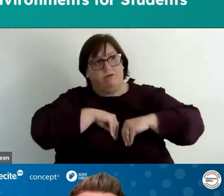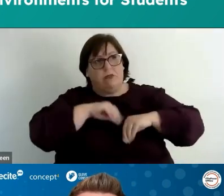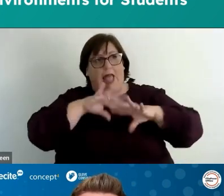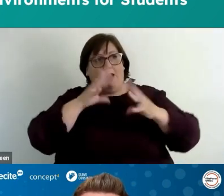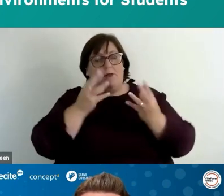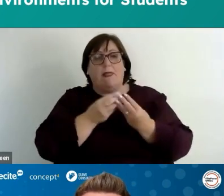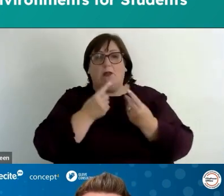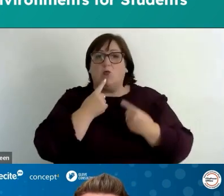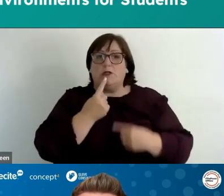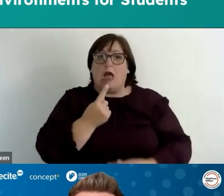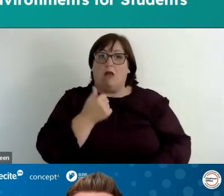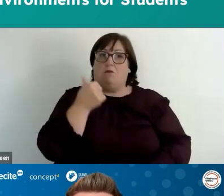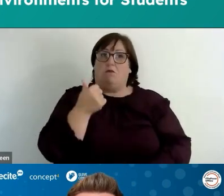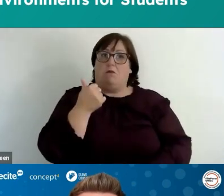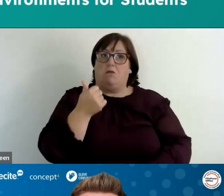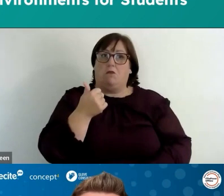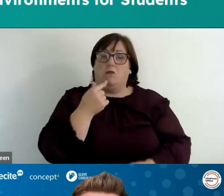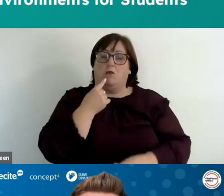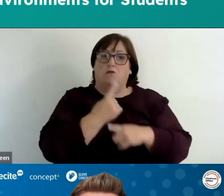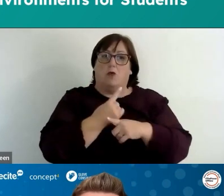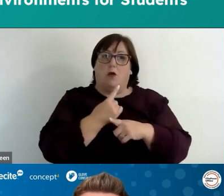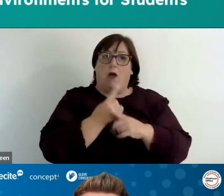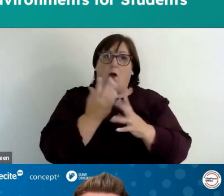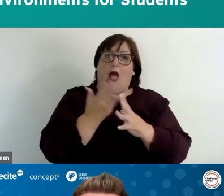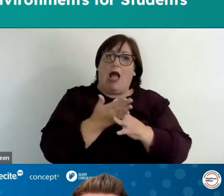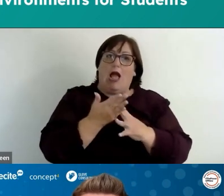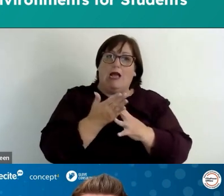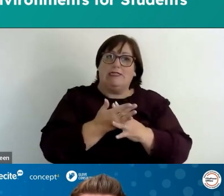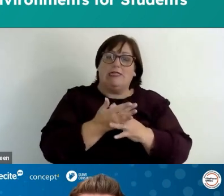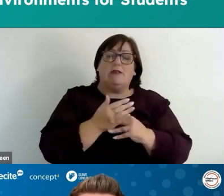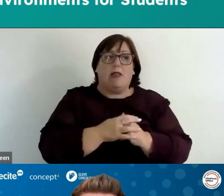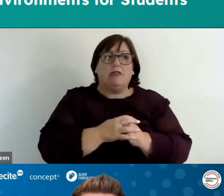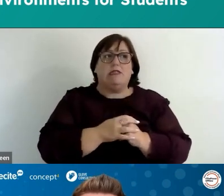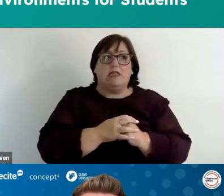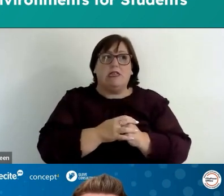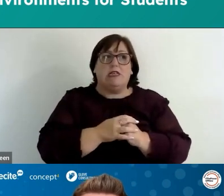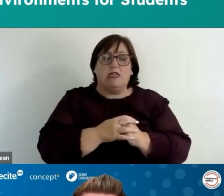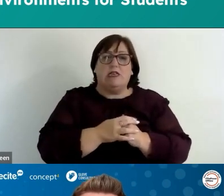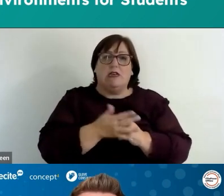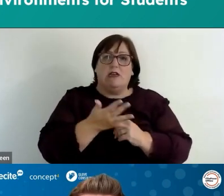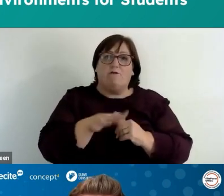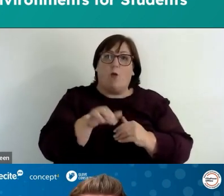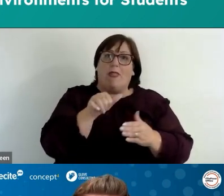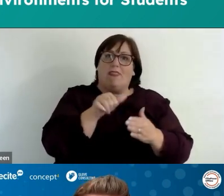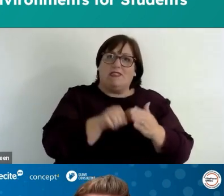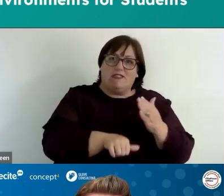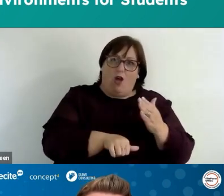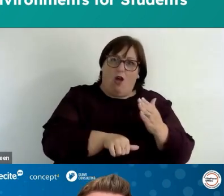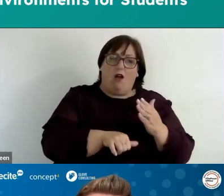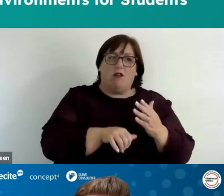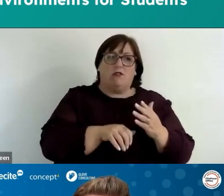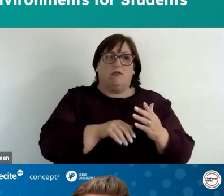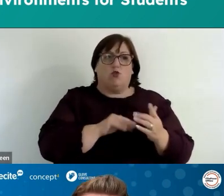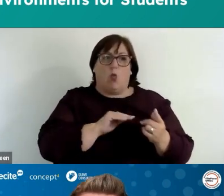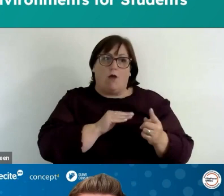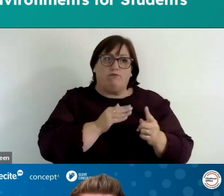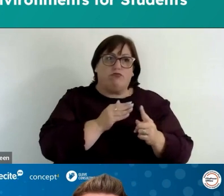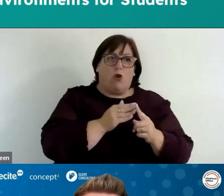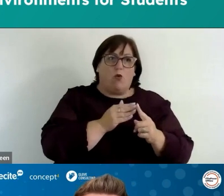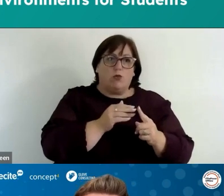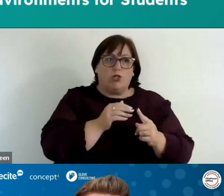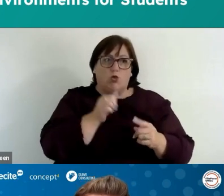around about making accessibility from the start, from your alt text to your approach for an